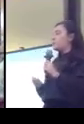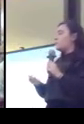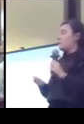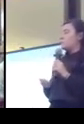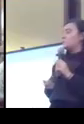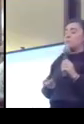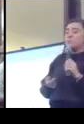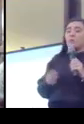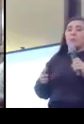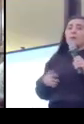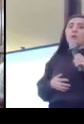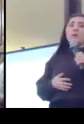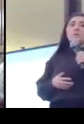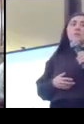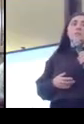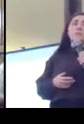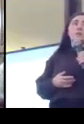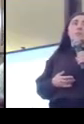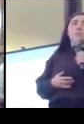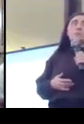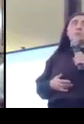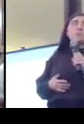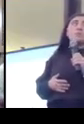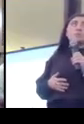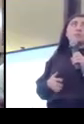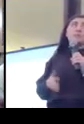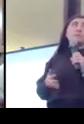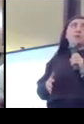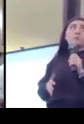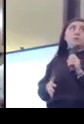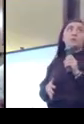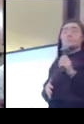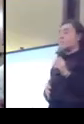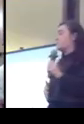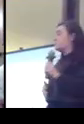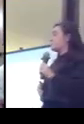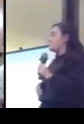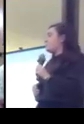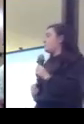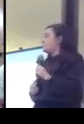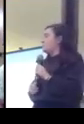then reducing the vacancies through a block by block system and through the creation of gate development.